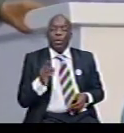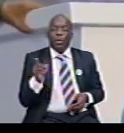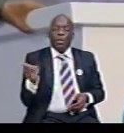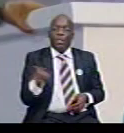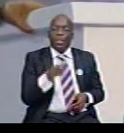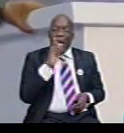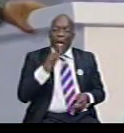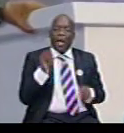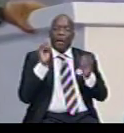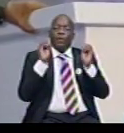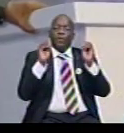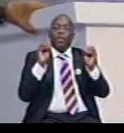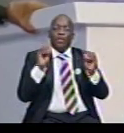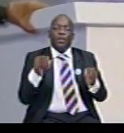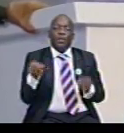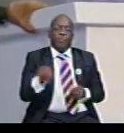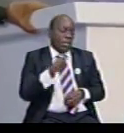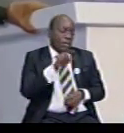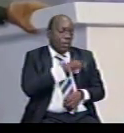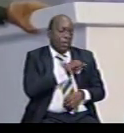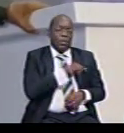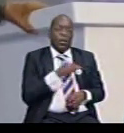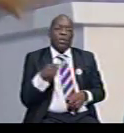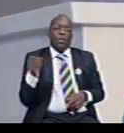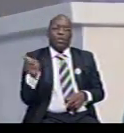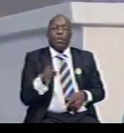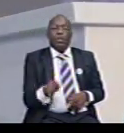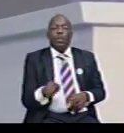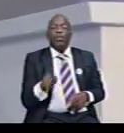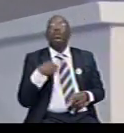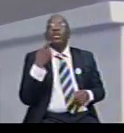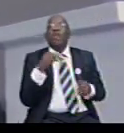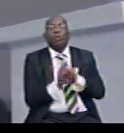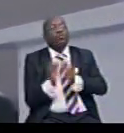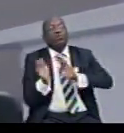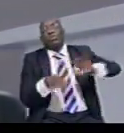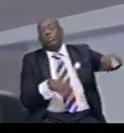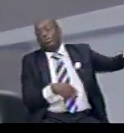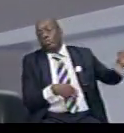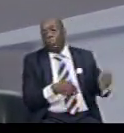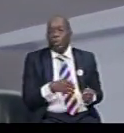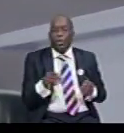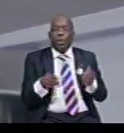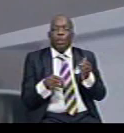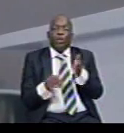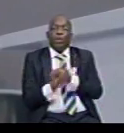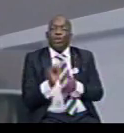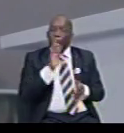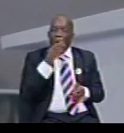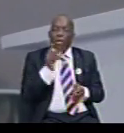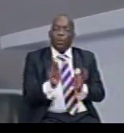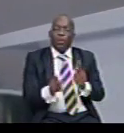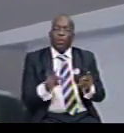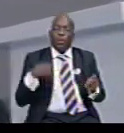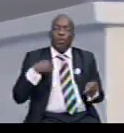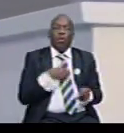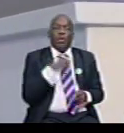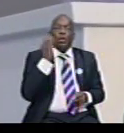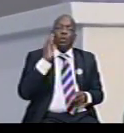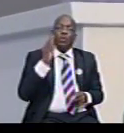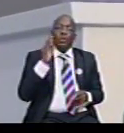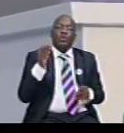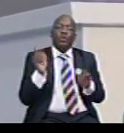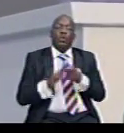their conscience, they just shrug it off. It means nothing. Those are the people we're ministering to today and we're trying